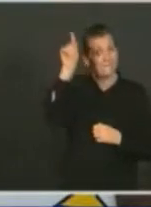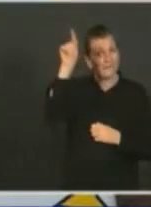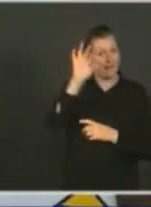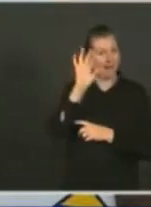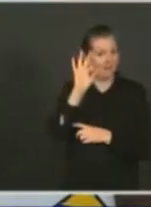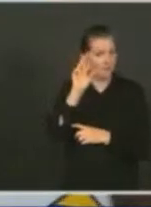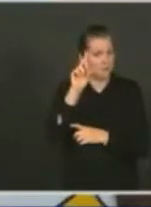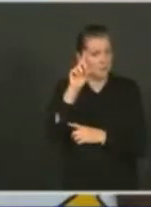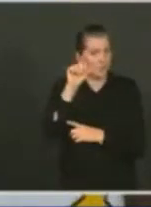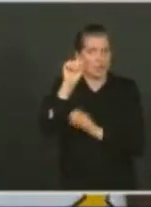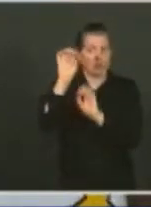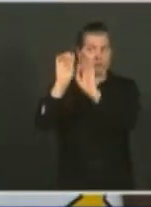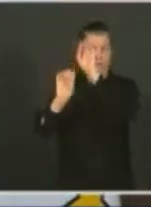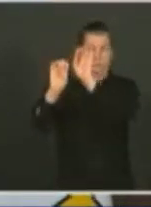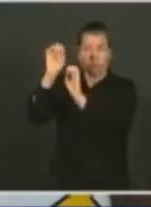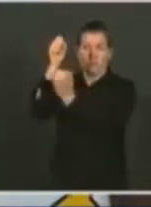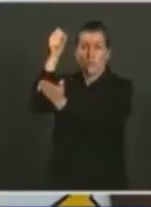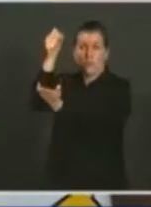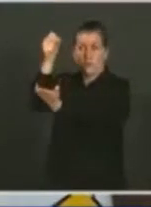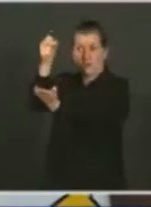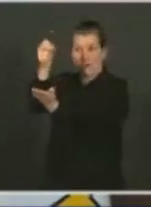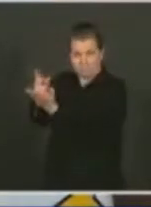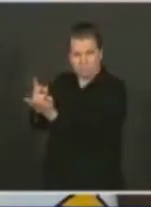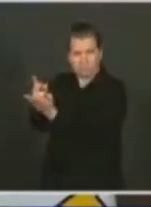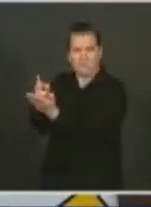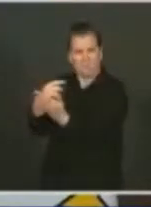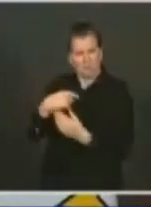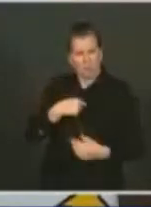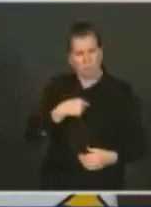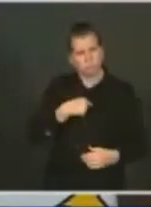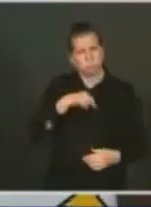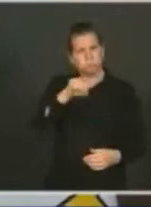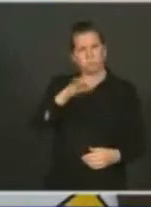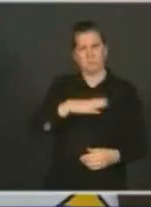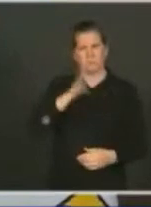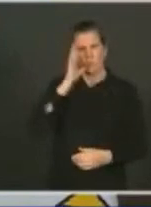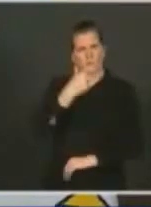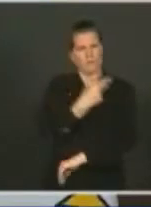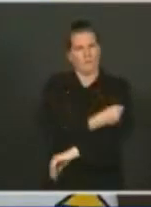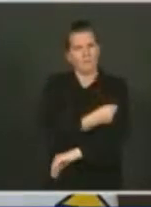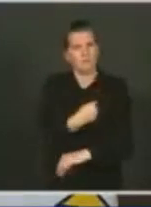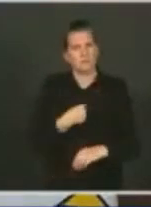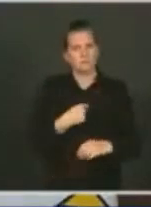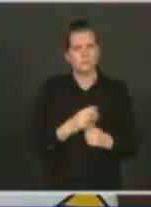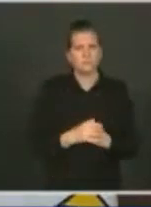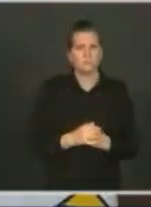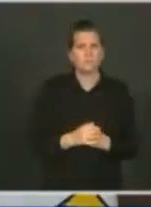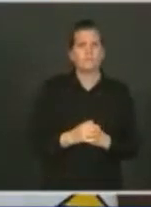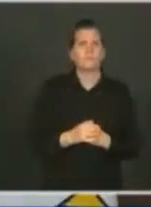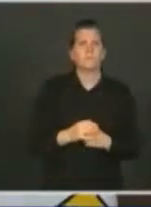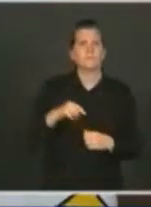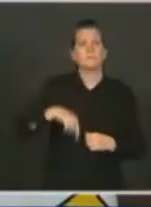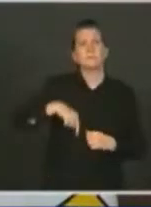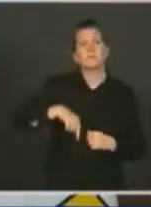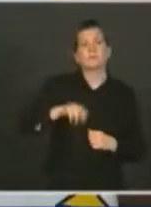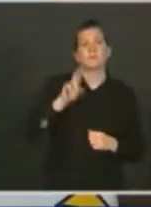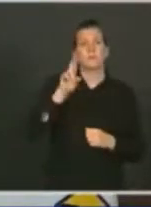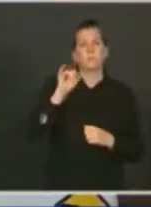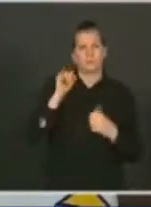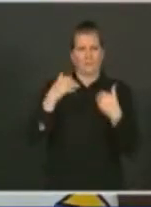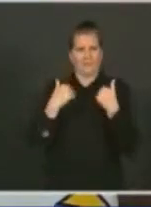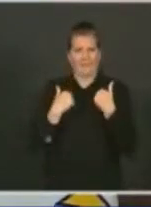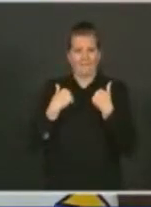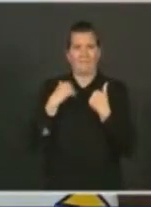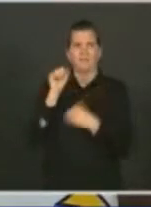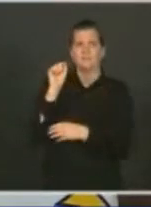few weeks ago, I announced the formation of Rhode Island's very own COVID-19 vaccine subcommittee. It's a group of